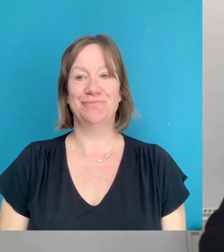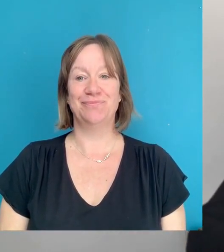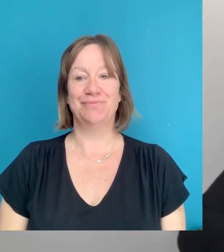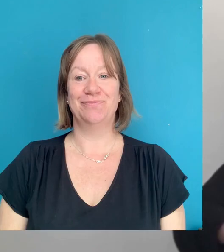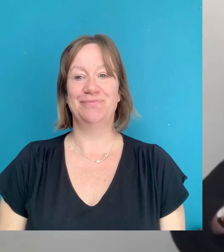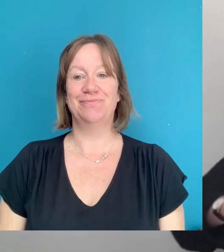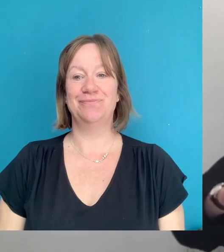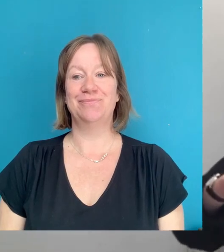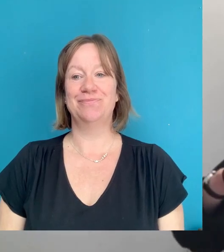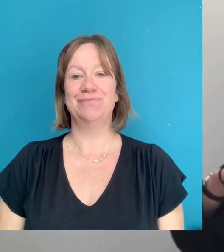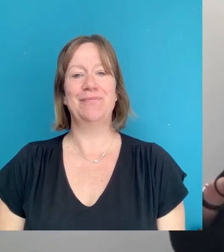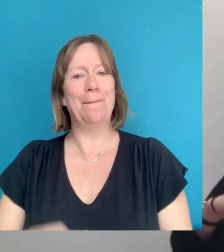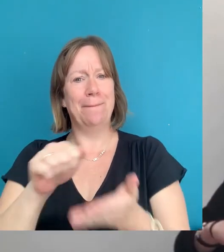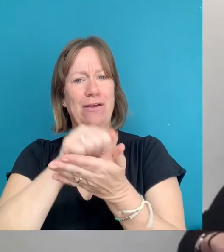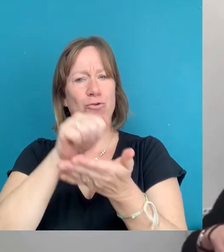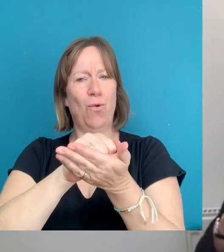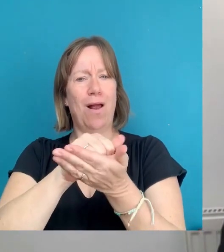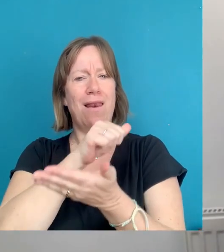towel.